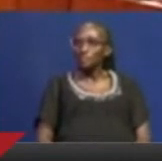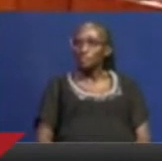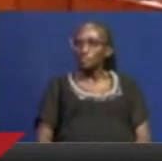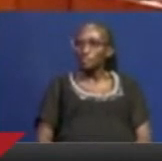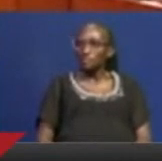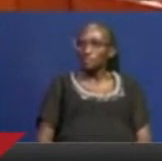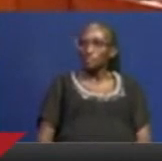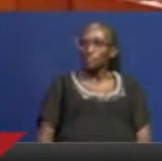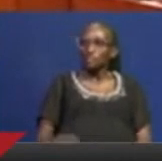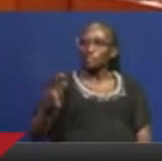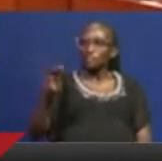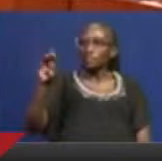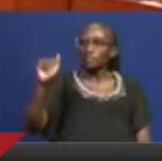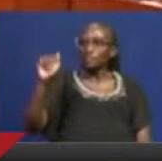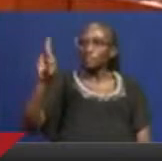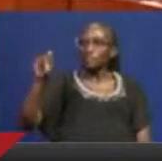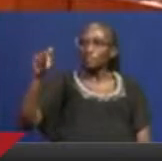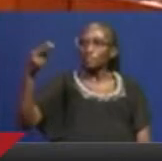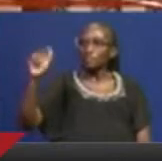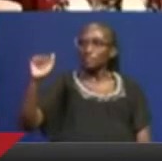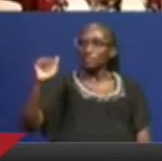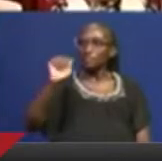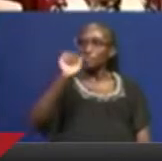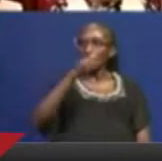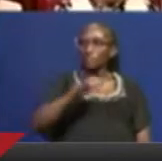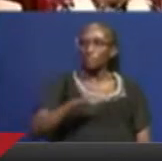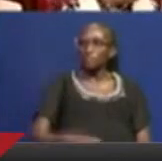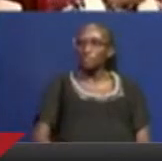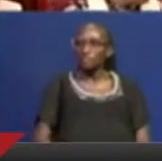Gilgil Mother Wangari.